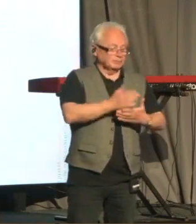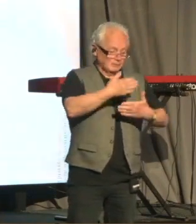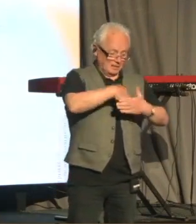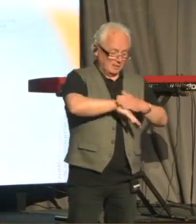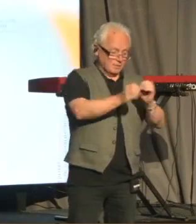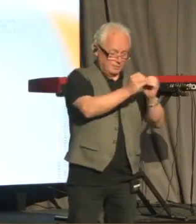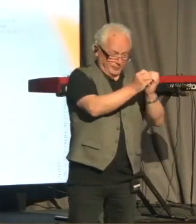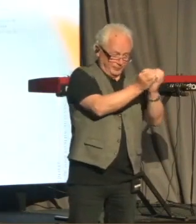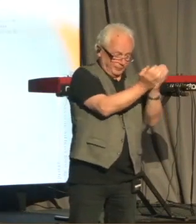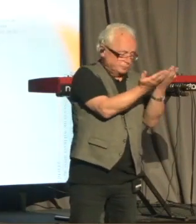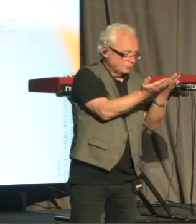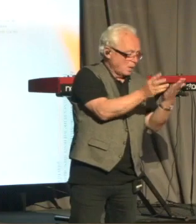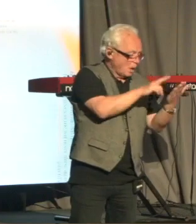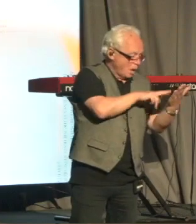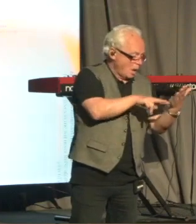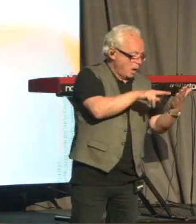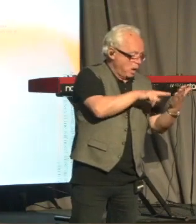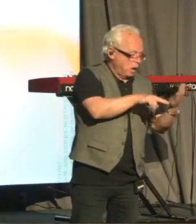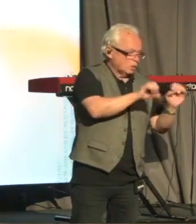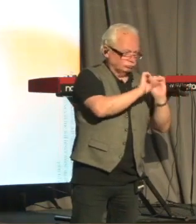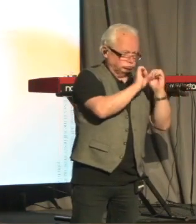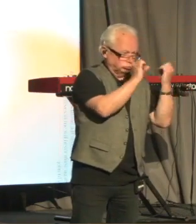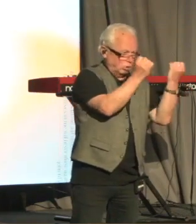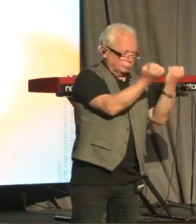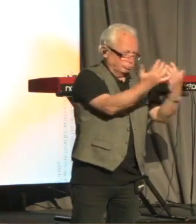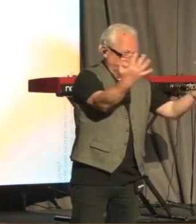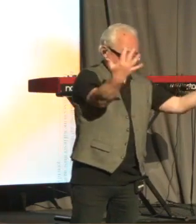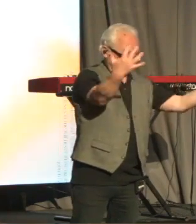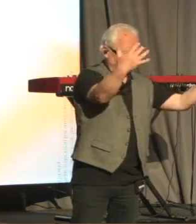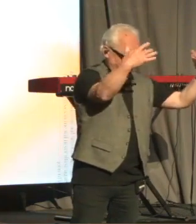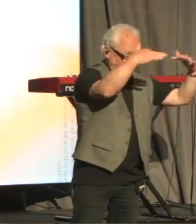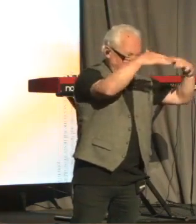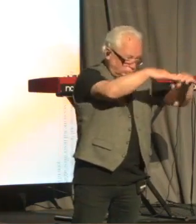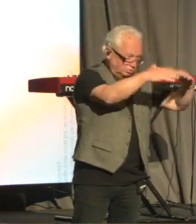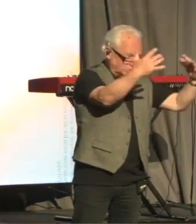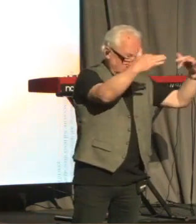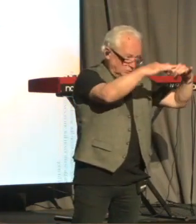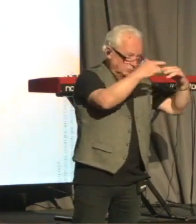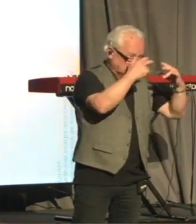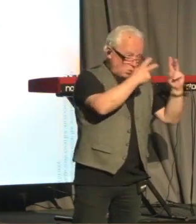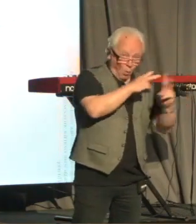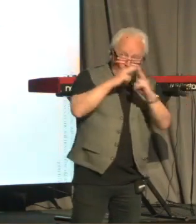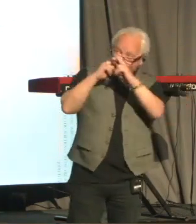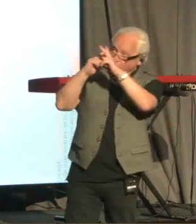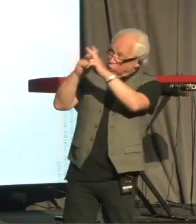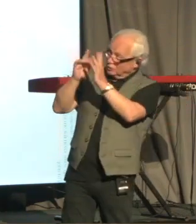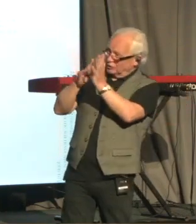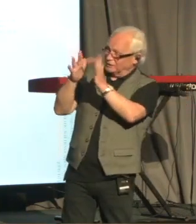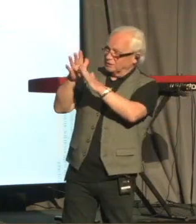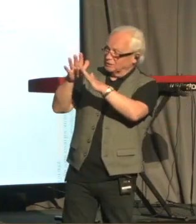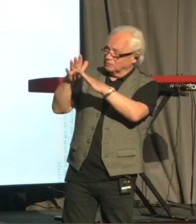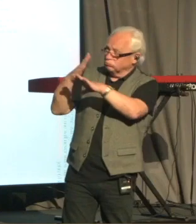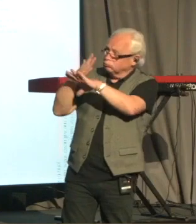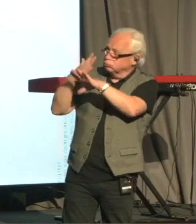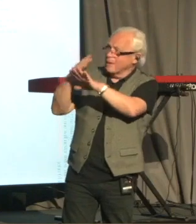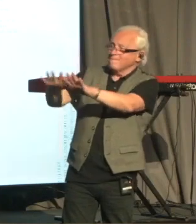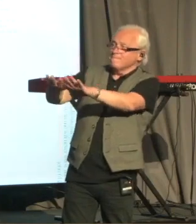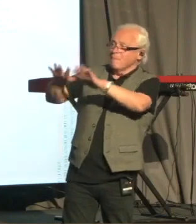text that this crowd who have seen Jesus perform this great miracle, a day